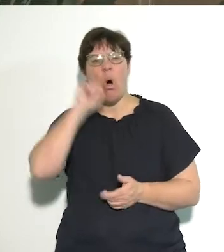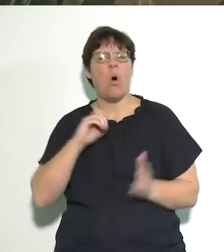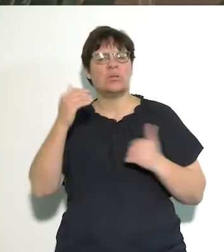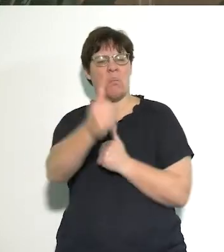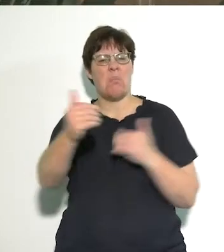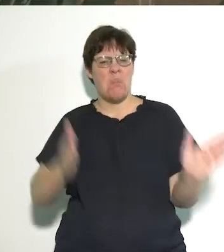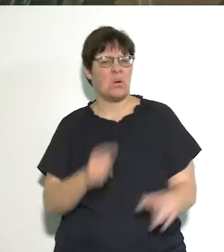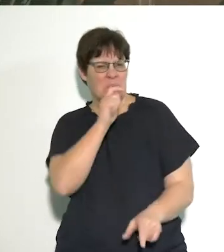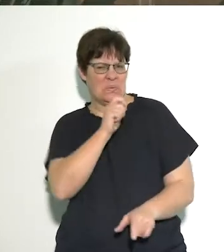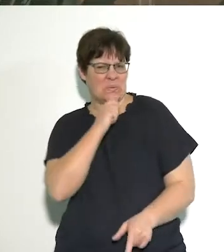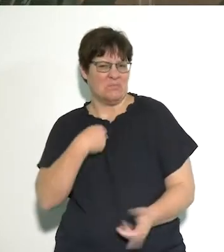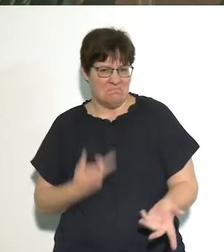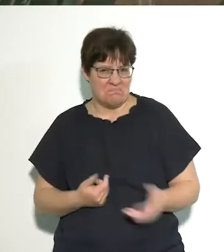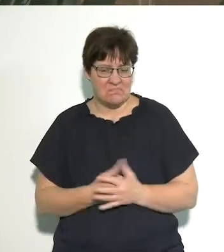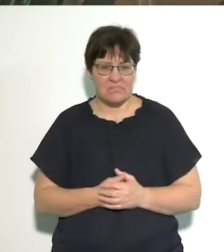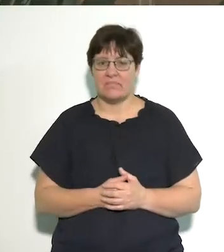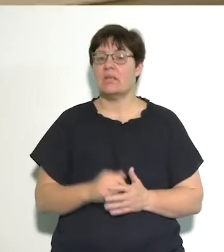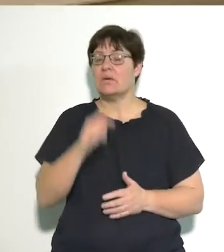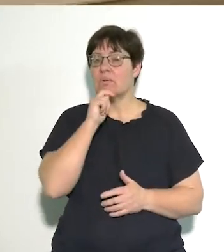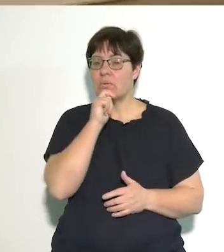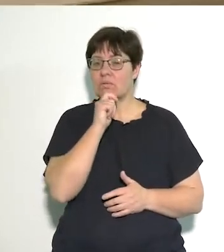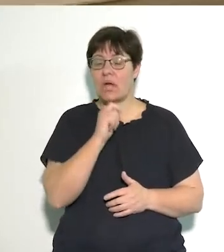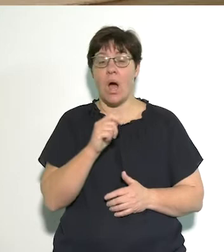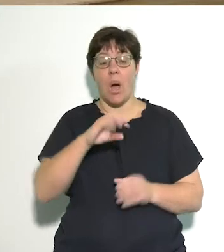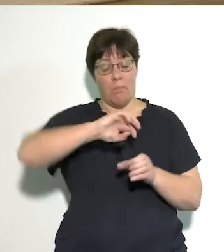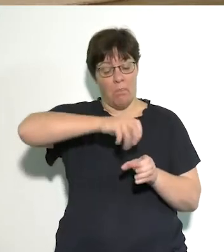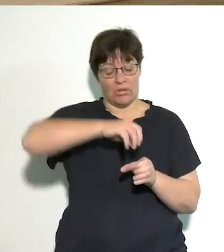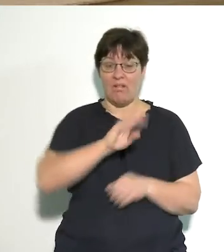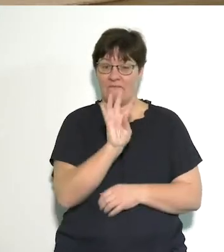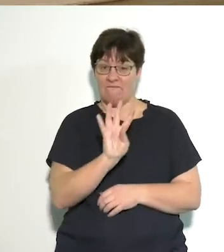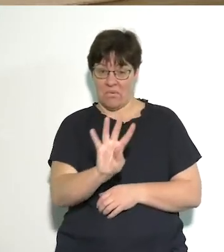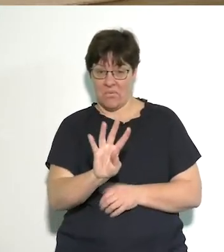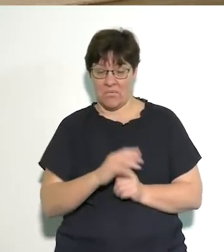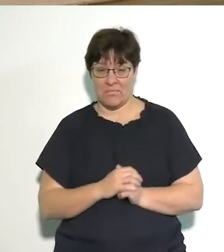old box. You'll need four bottle tops.